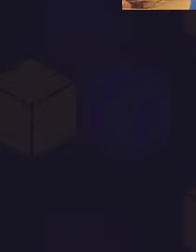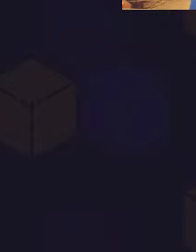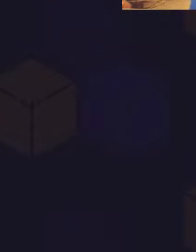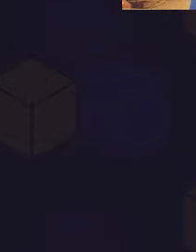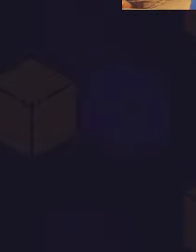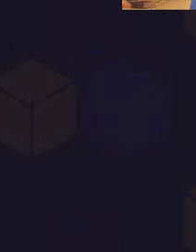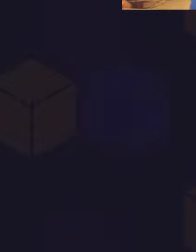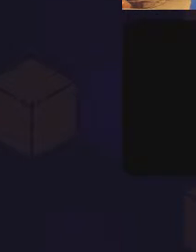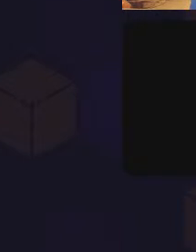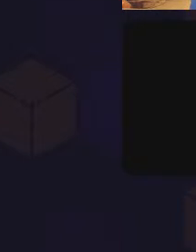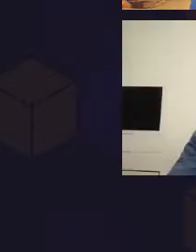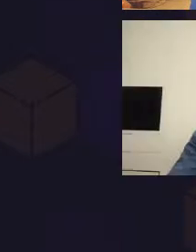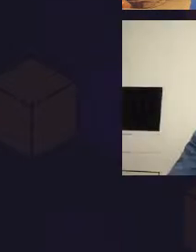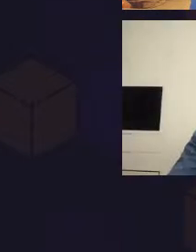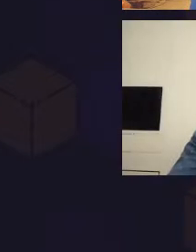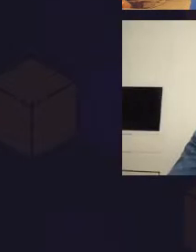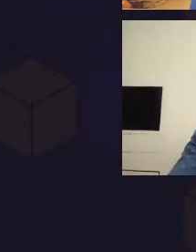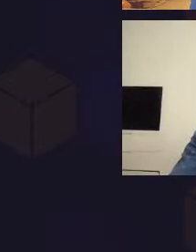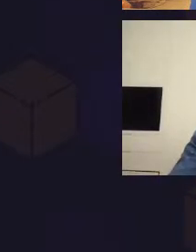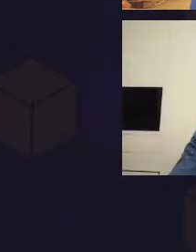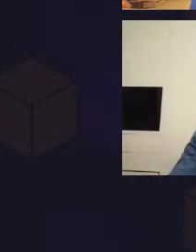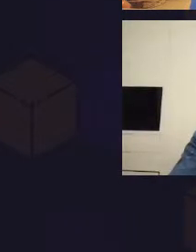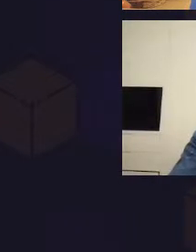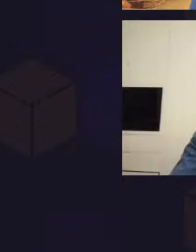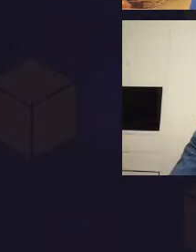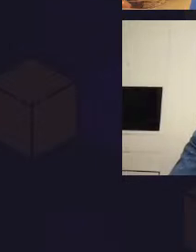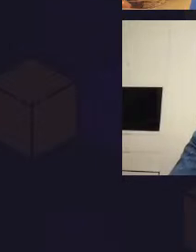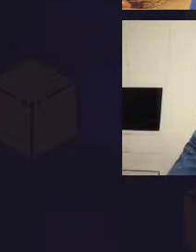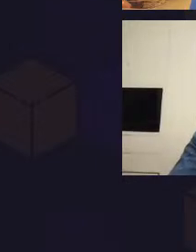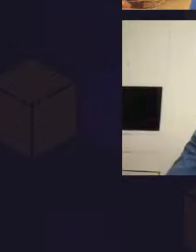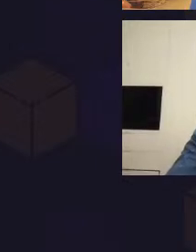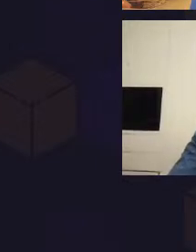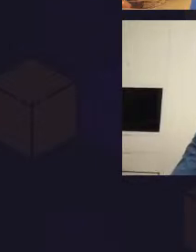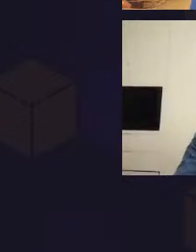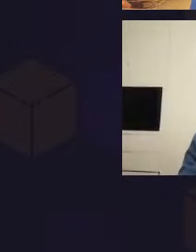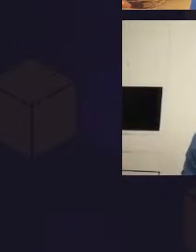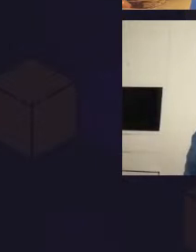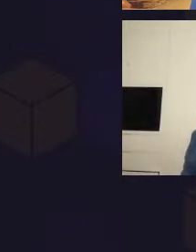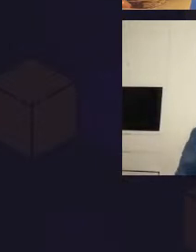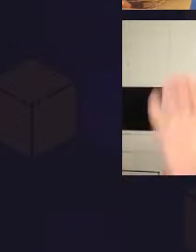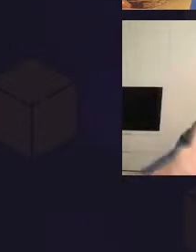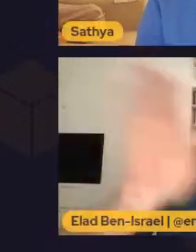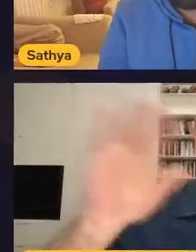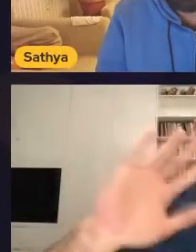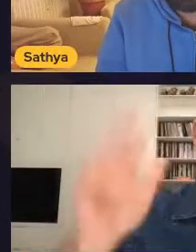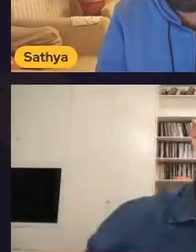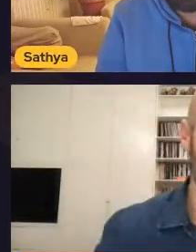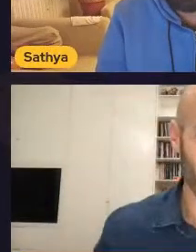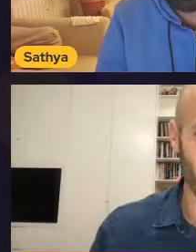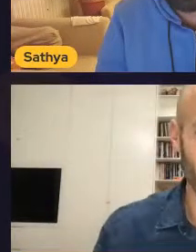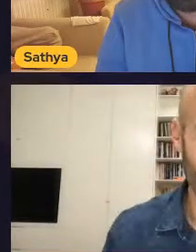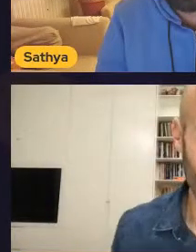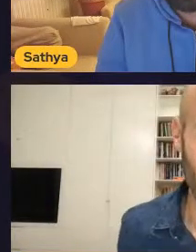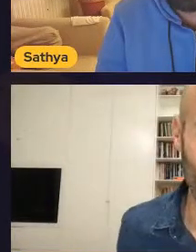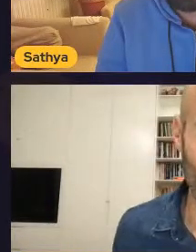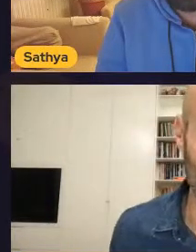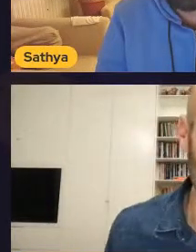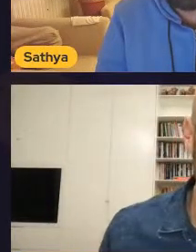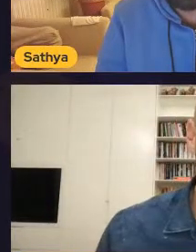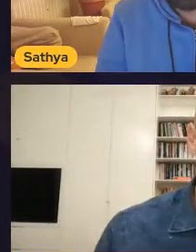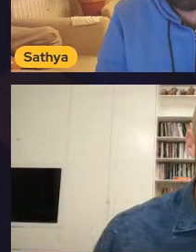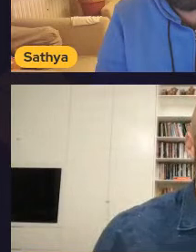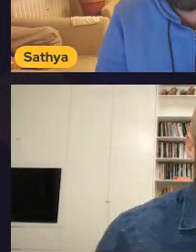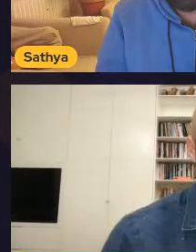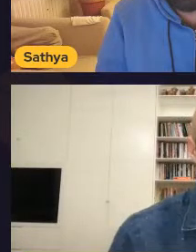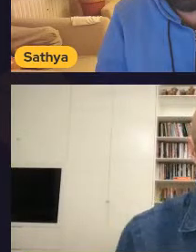find me. Agreed. So let's get Elad in here. Elad, welcome back.